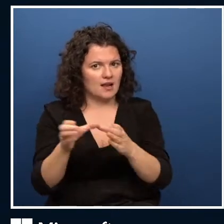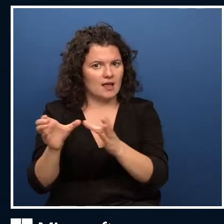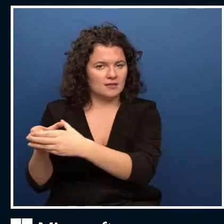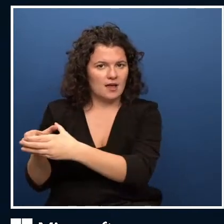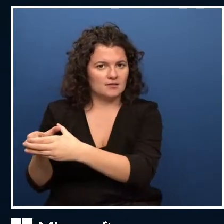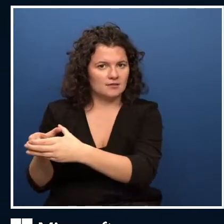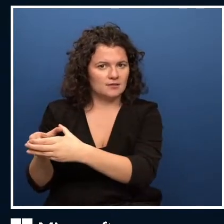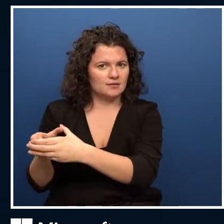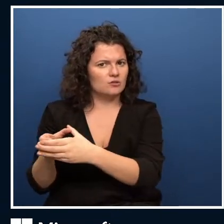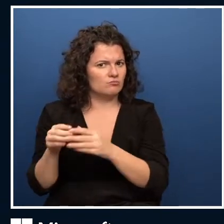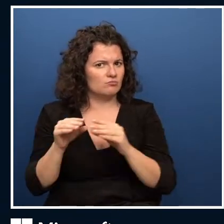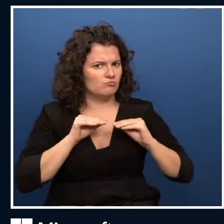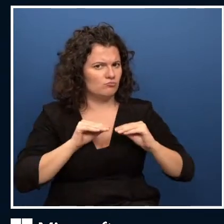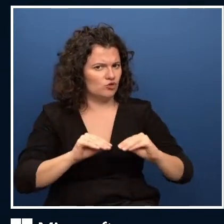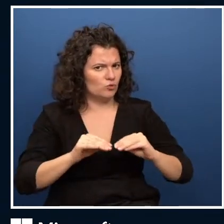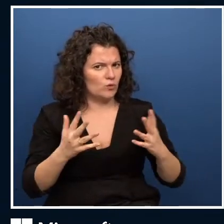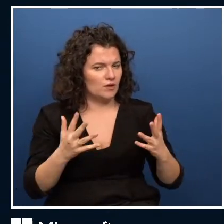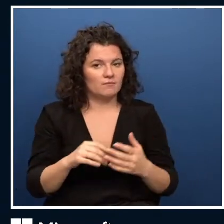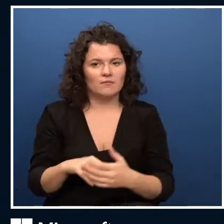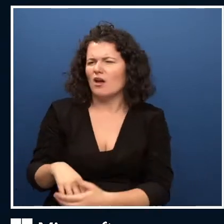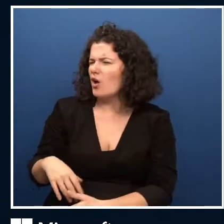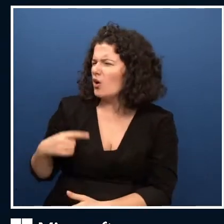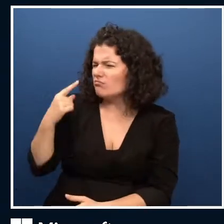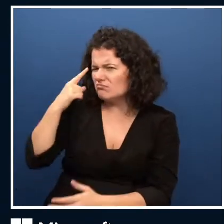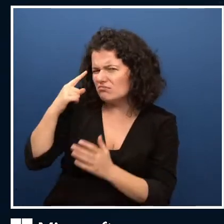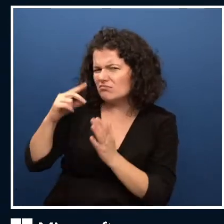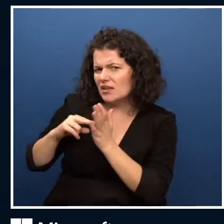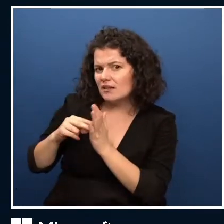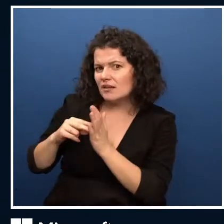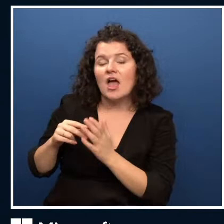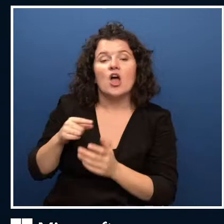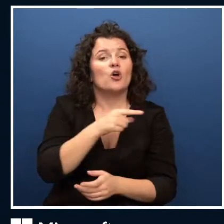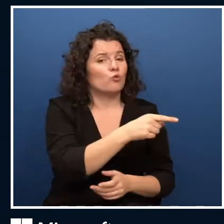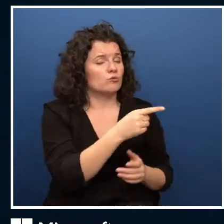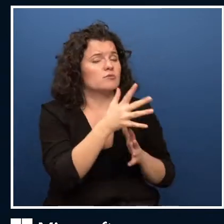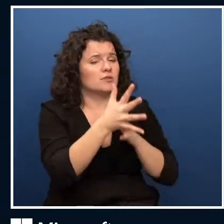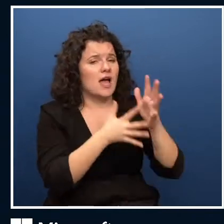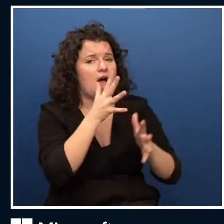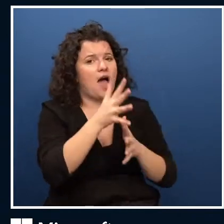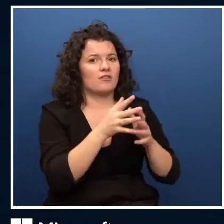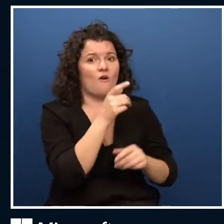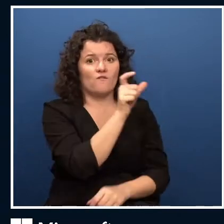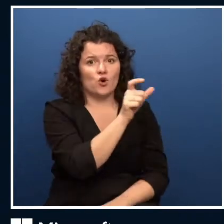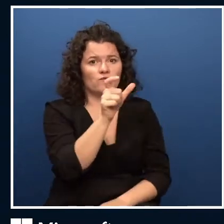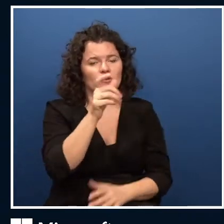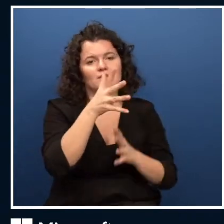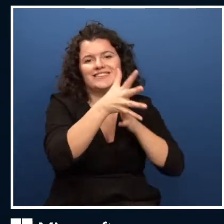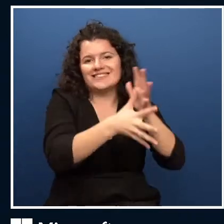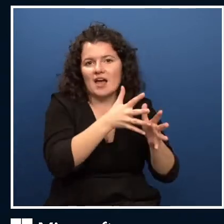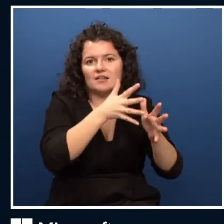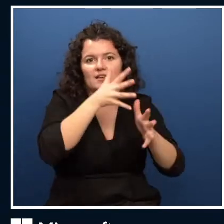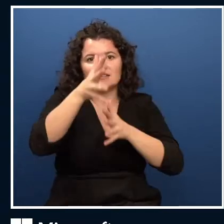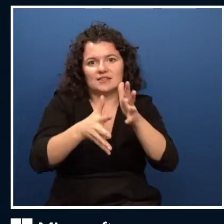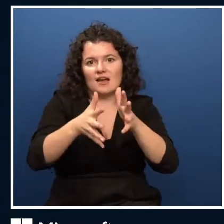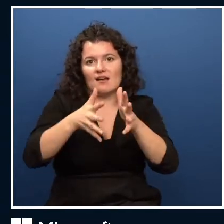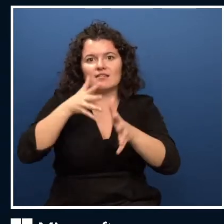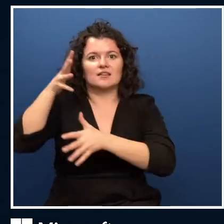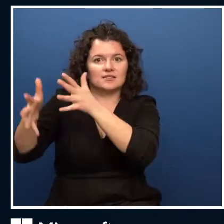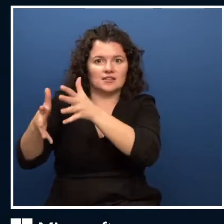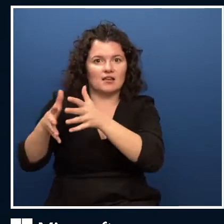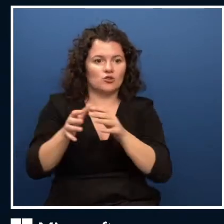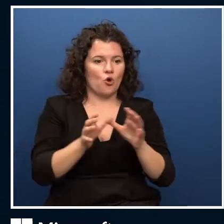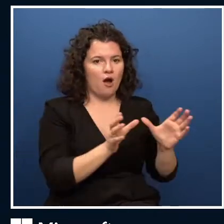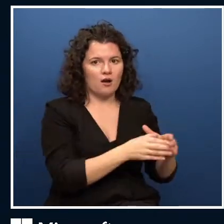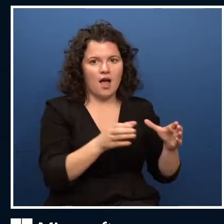So I think you have lots of different words from the sign language. Was there a certain amount of classes that you were looking for in your